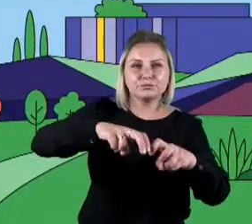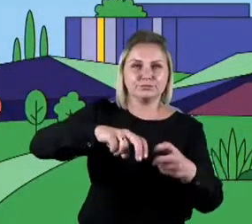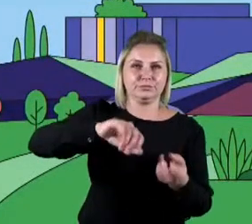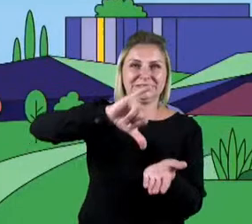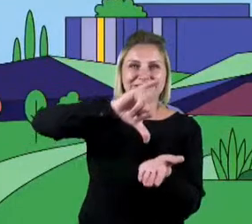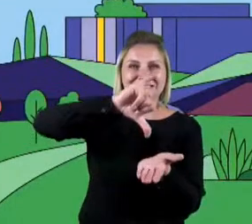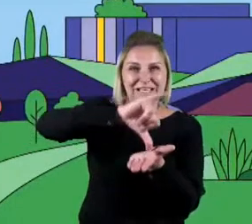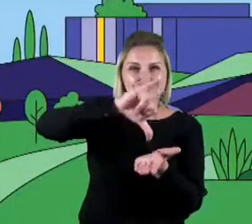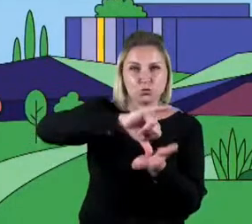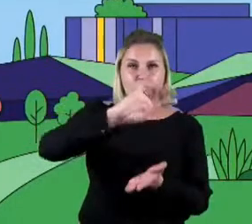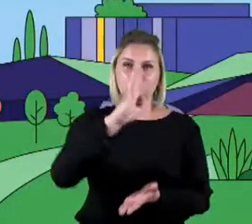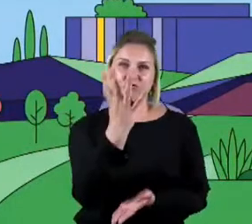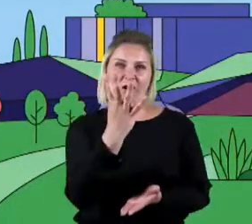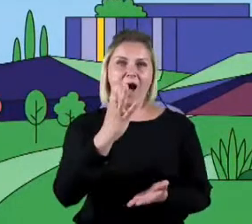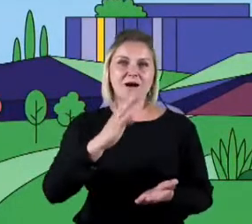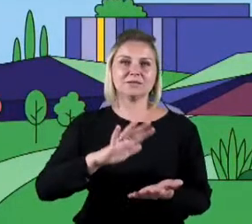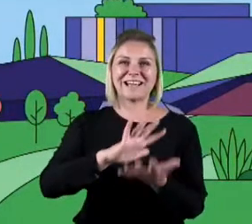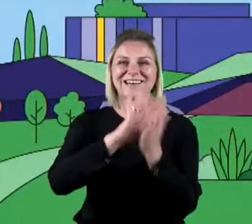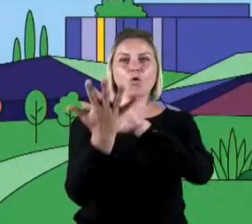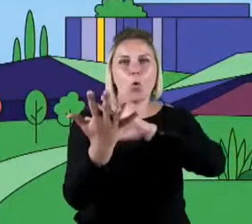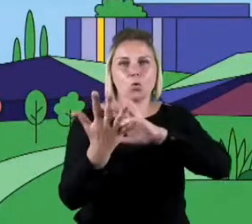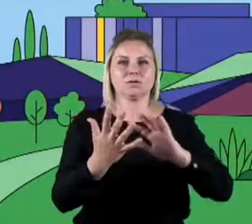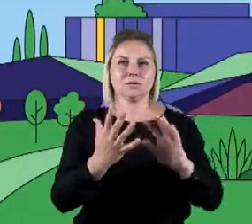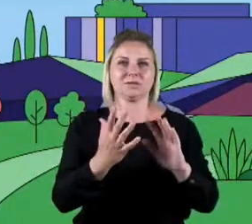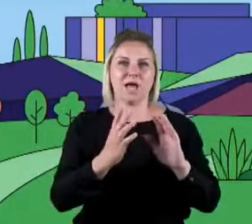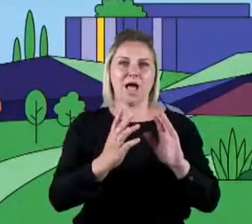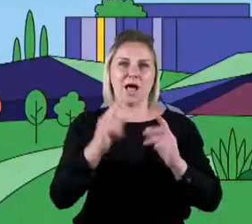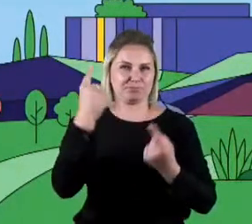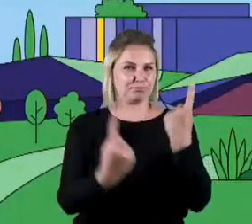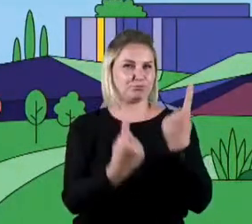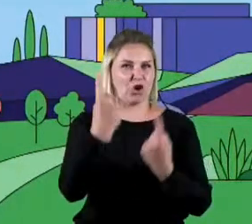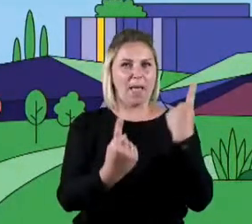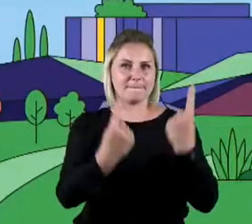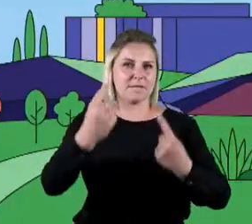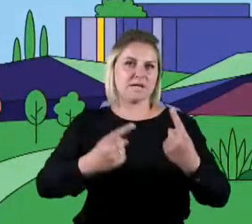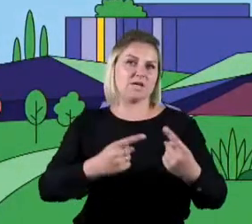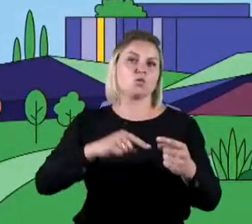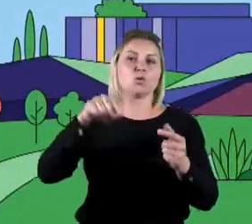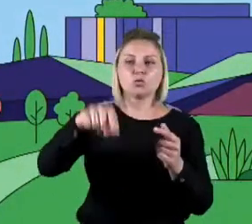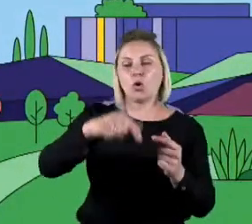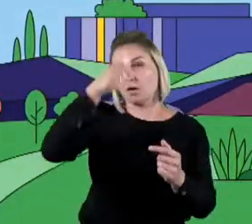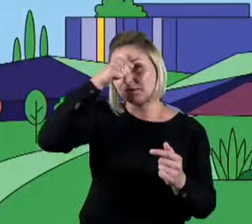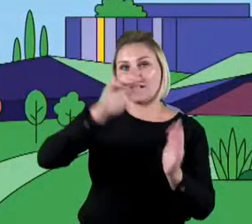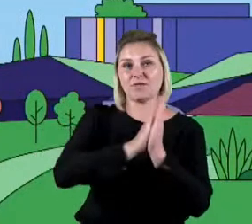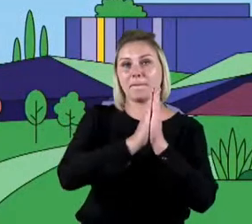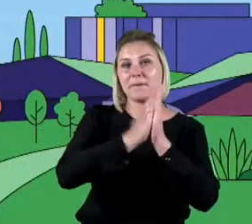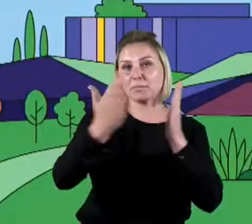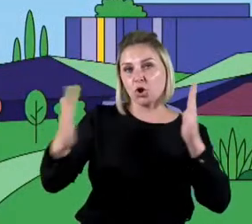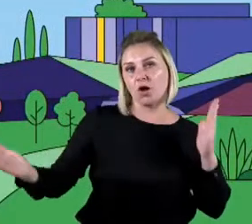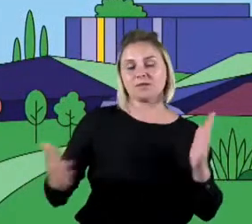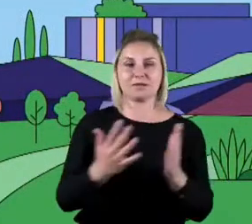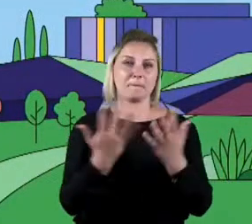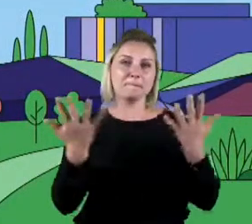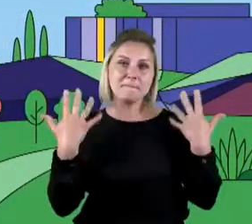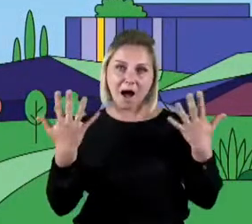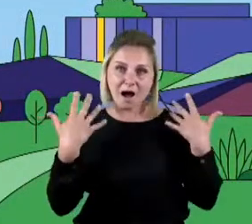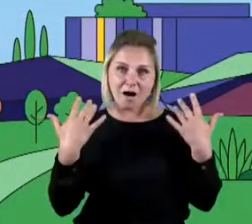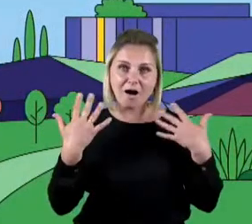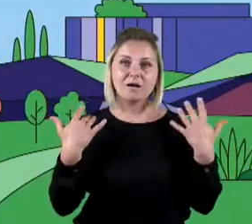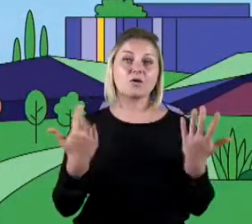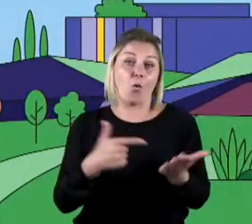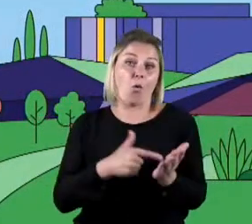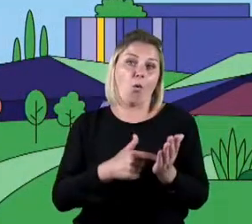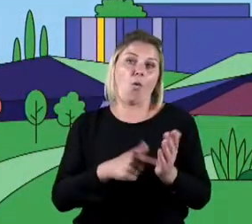the creation of the Industrial Revolution 4.0 in the public space, a public park